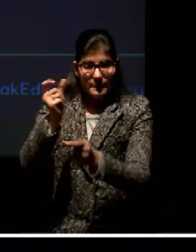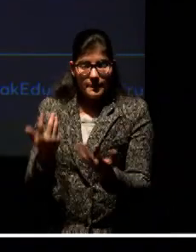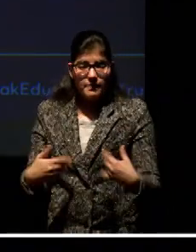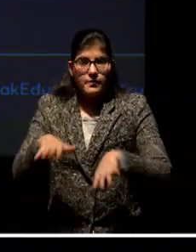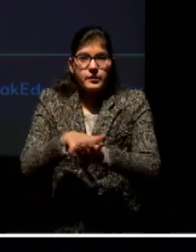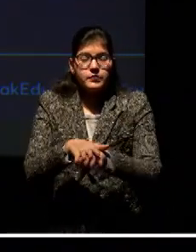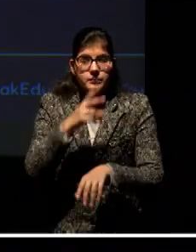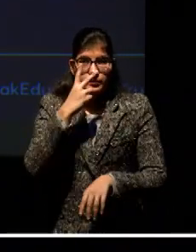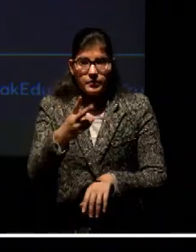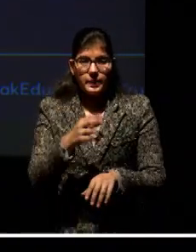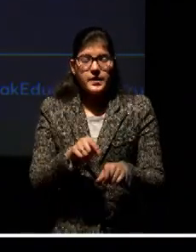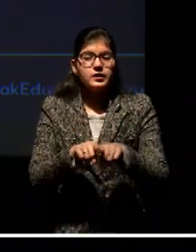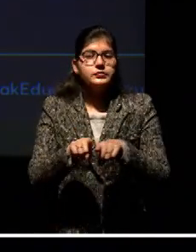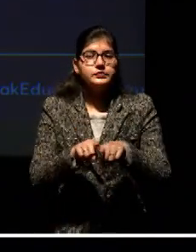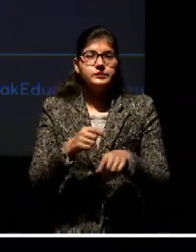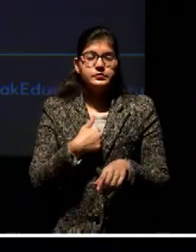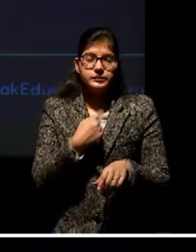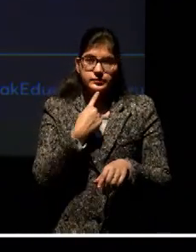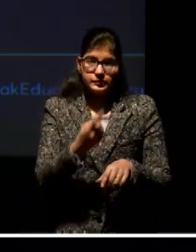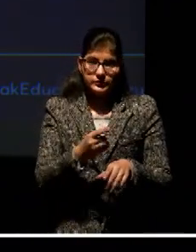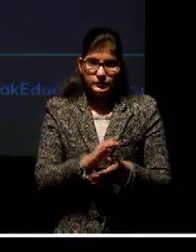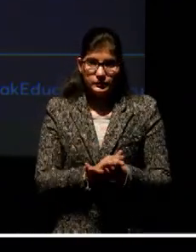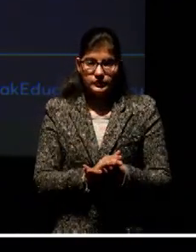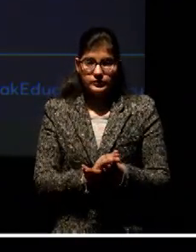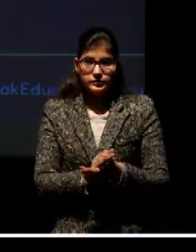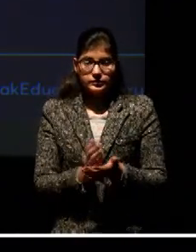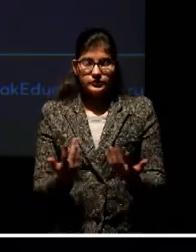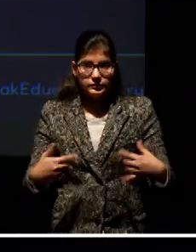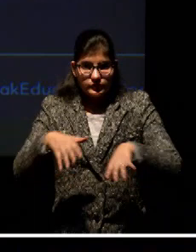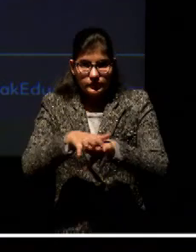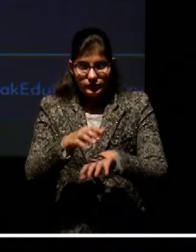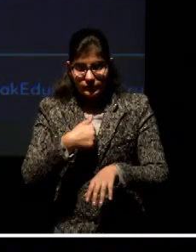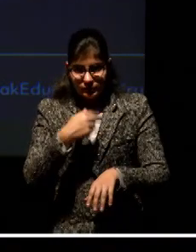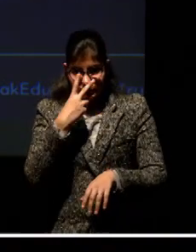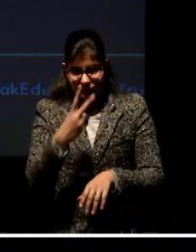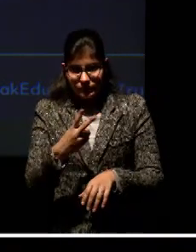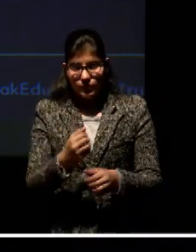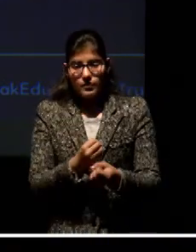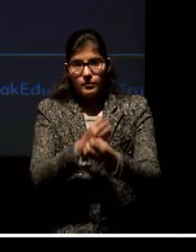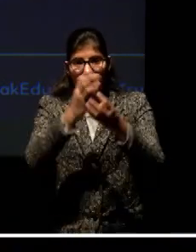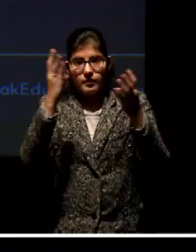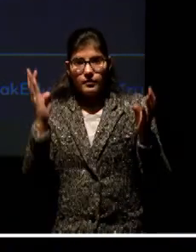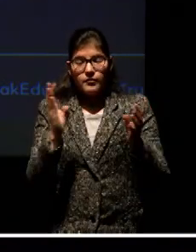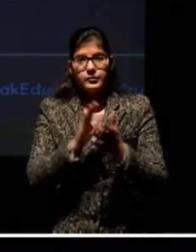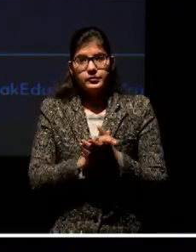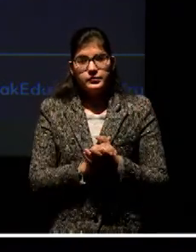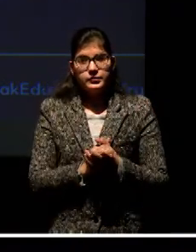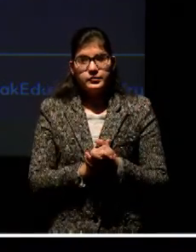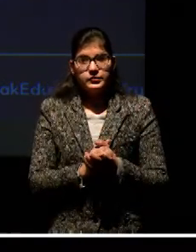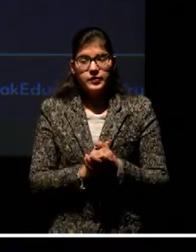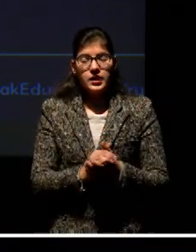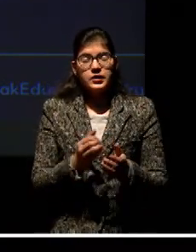increasing. So for example, we have a lady who is using hand signs. There are now apps